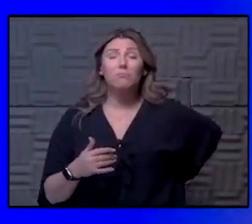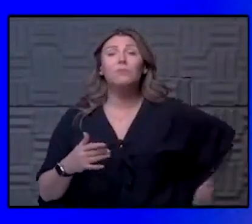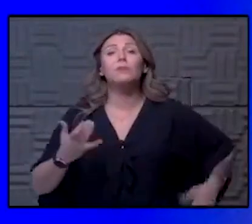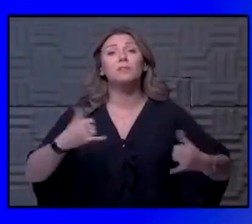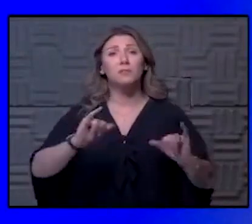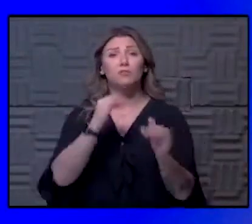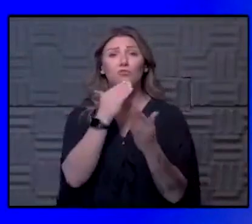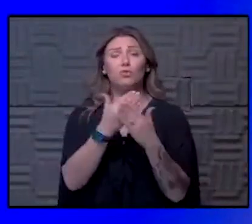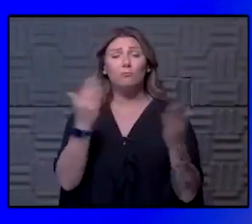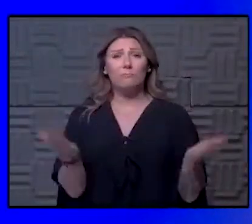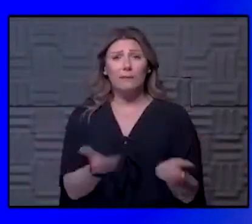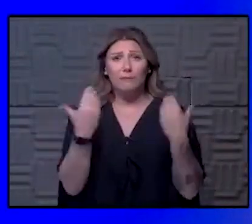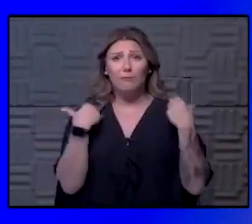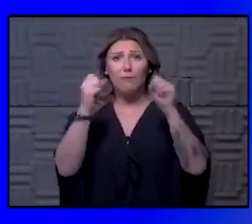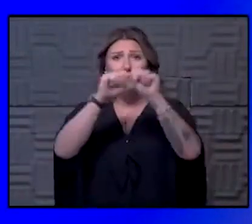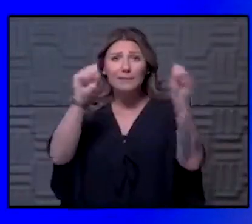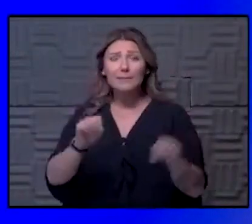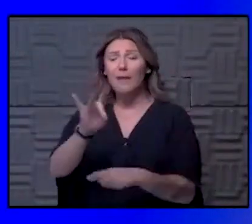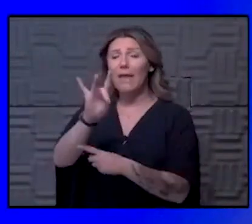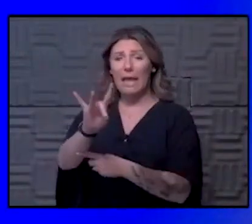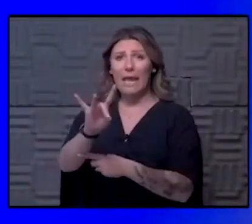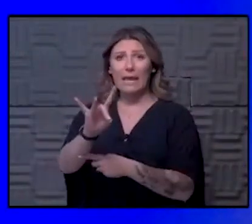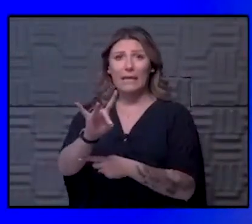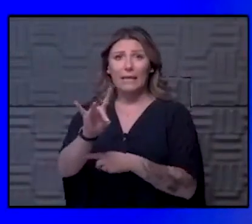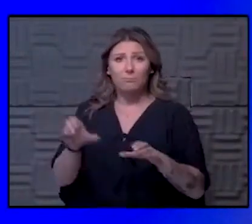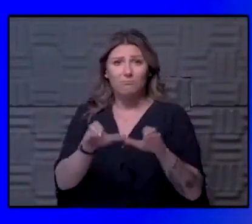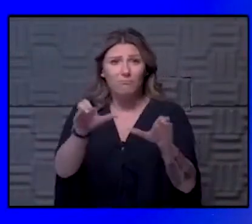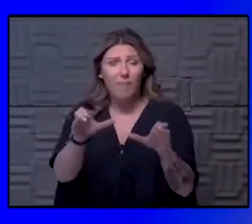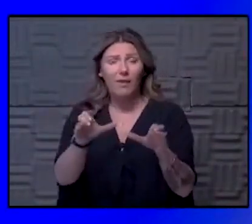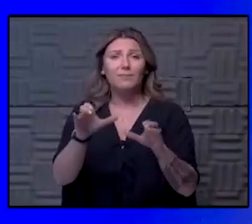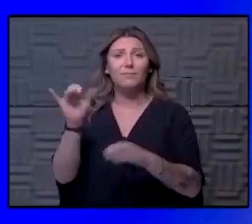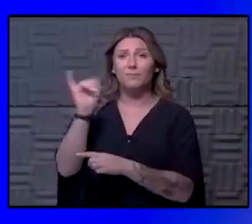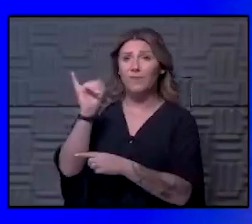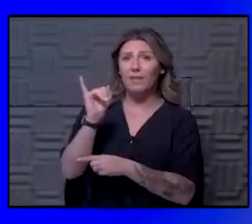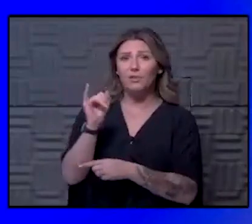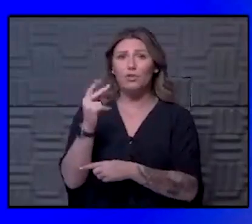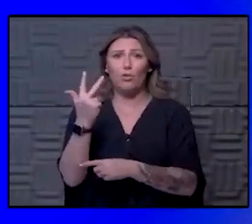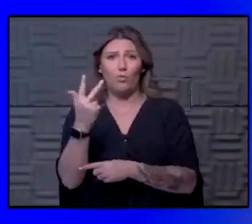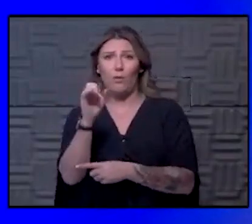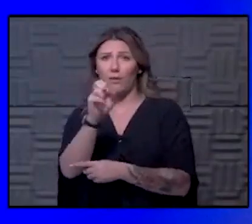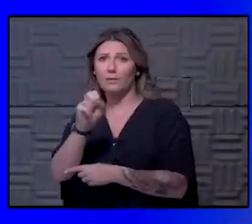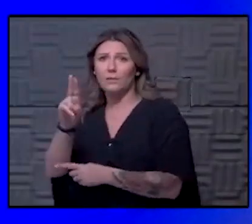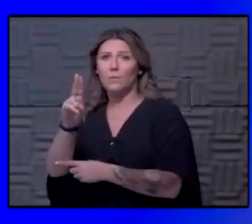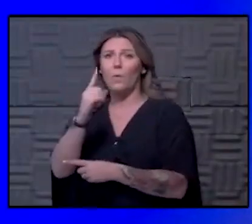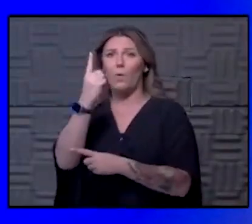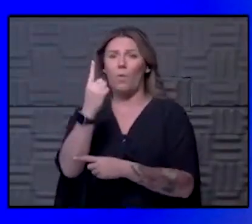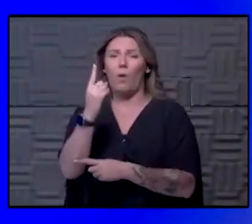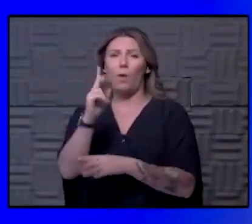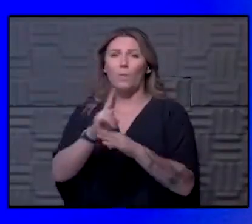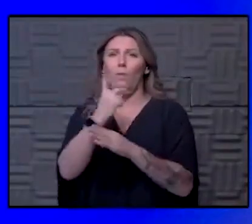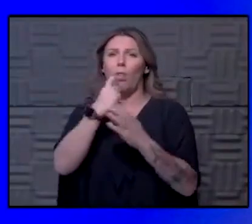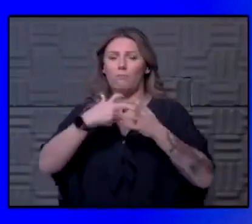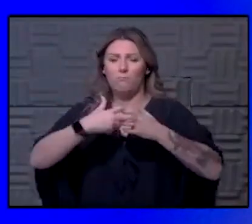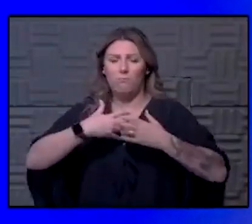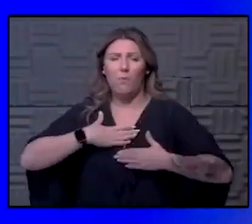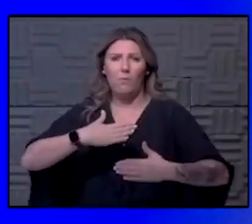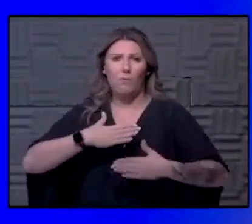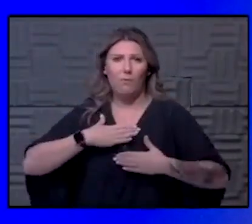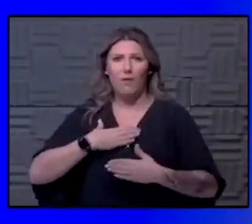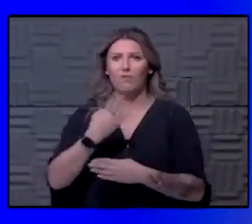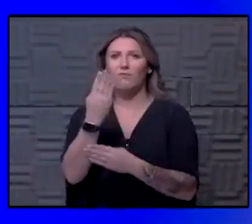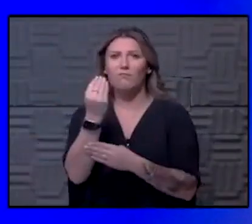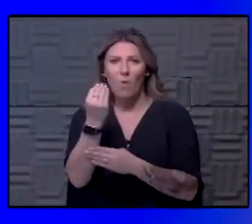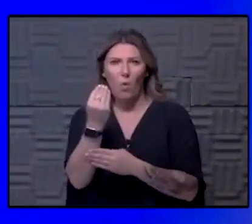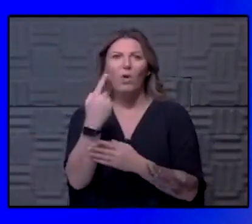health system. 8 acute infections, 3 in the ICU, 1 on the ventilator, and 14 in that recovery period. Hays, unfortunately, though, we